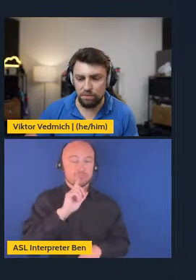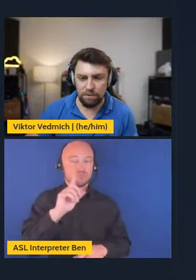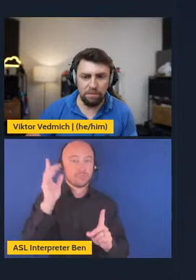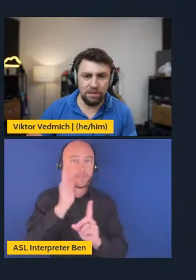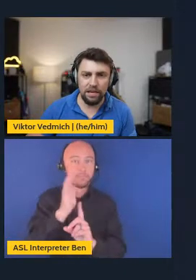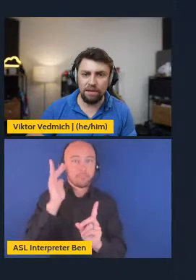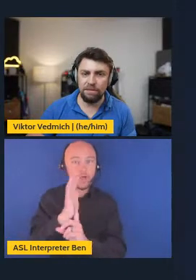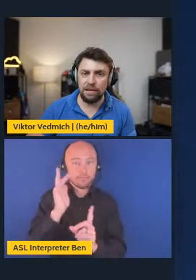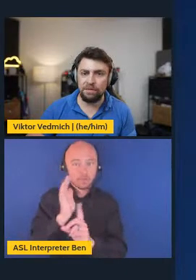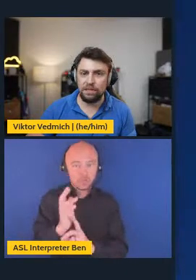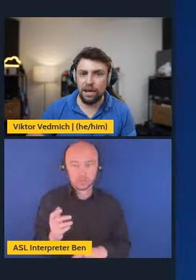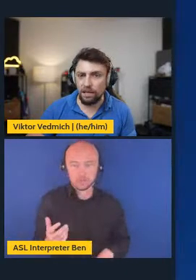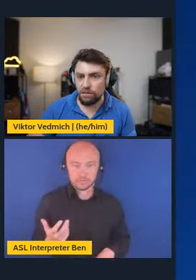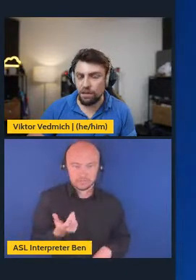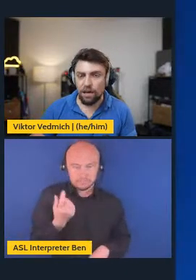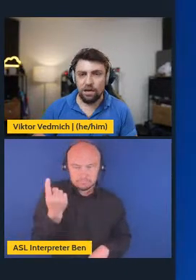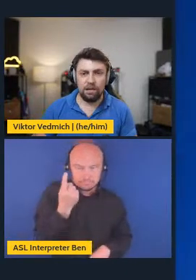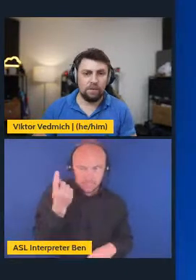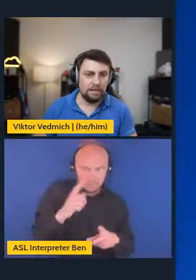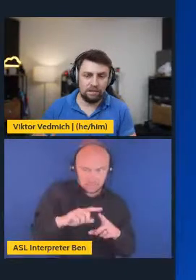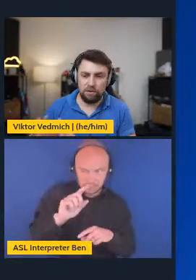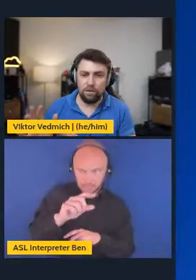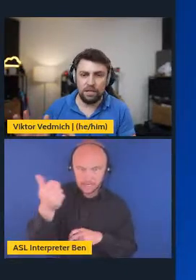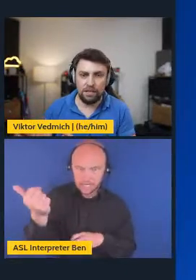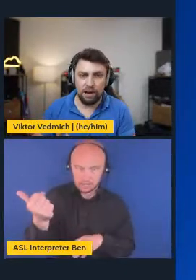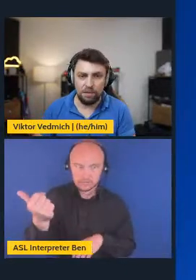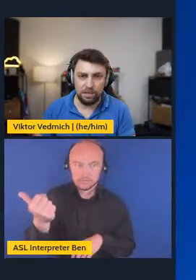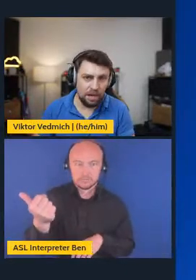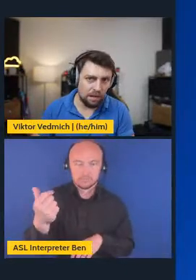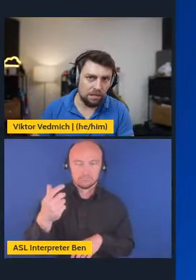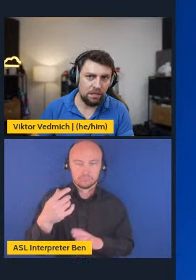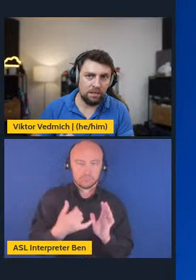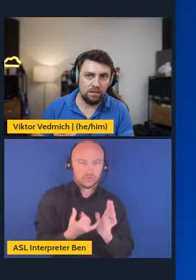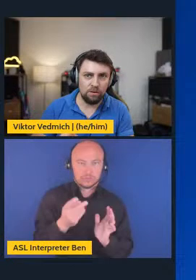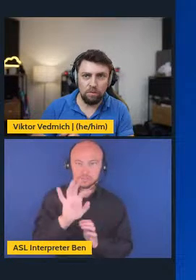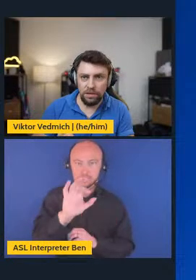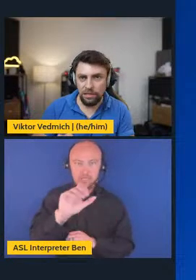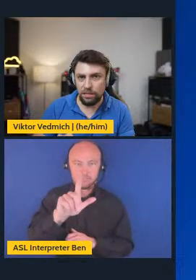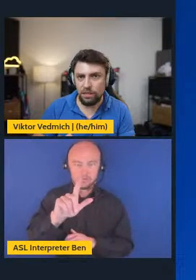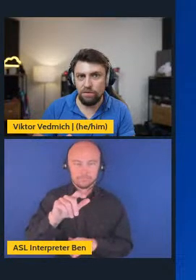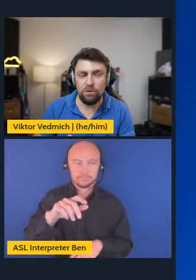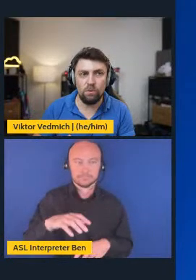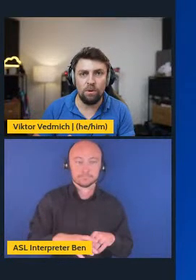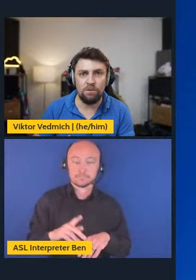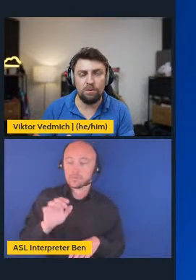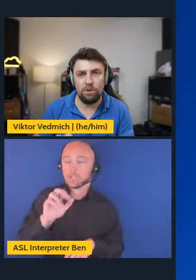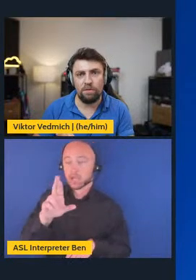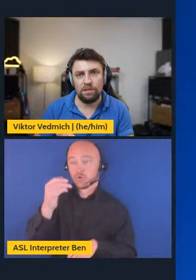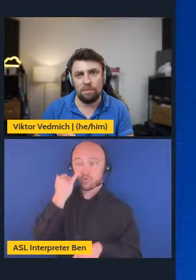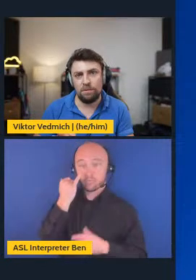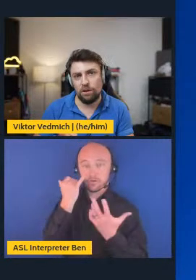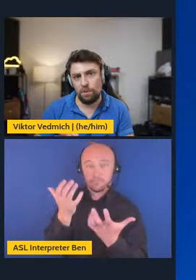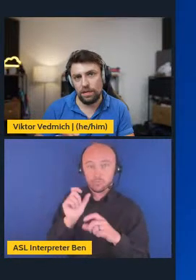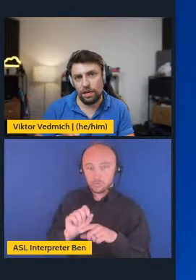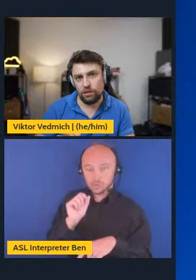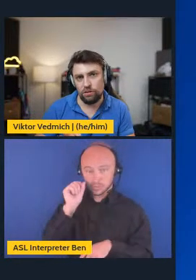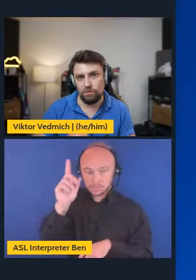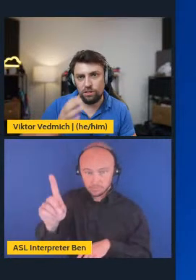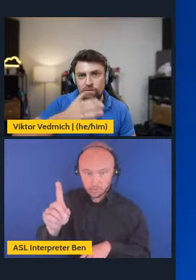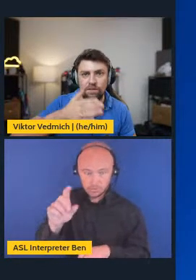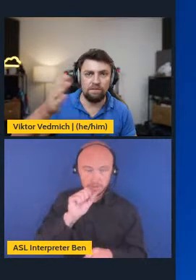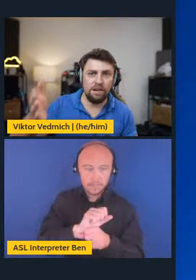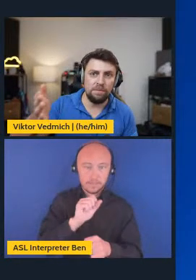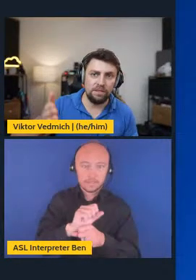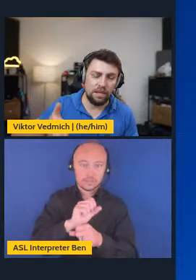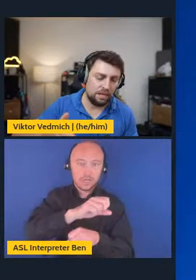platform. Maybe they have something else rather than only YAML. Yeah, in Kubernetes, if you want to deploy, for example, your application to